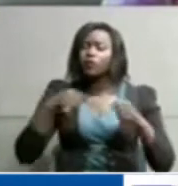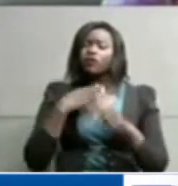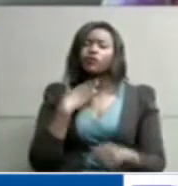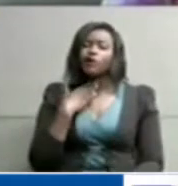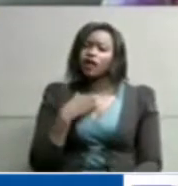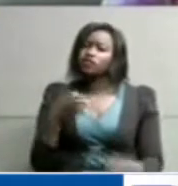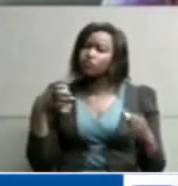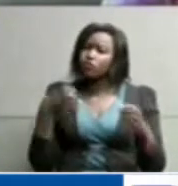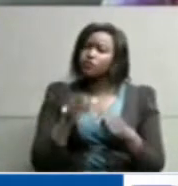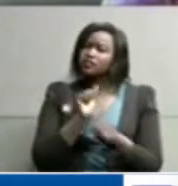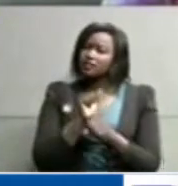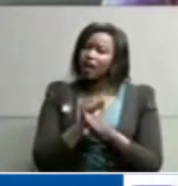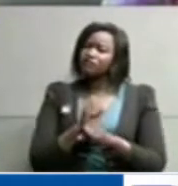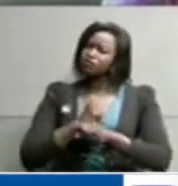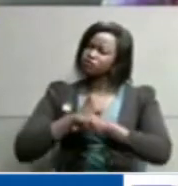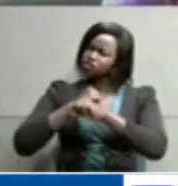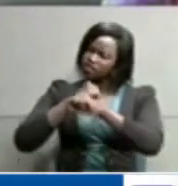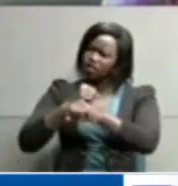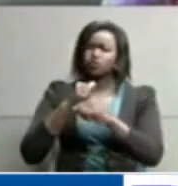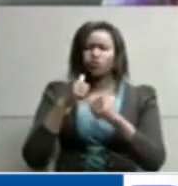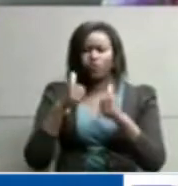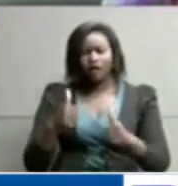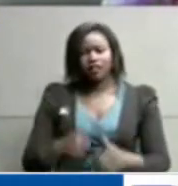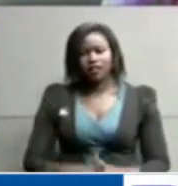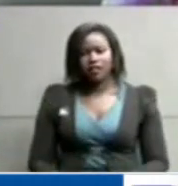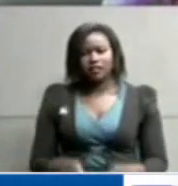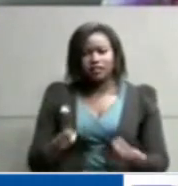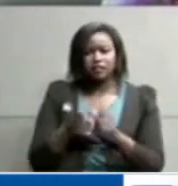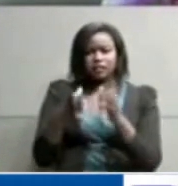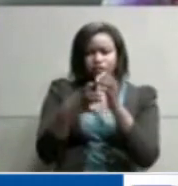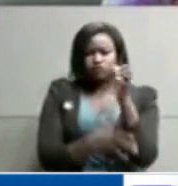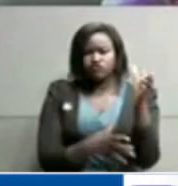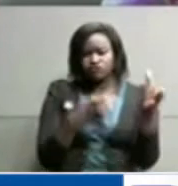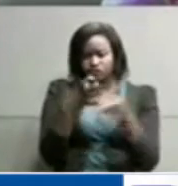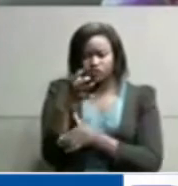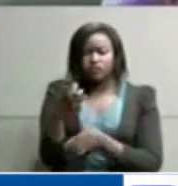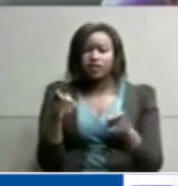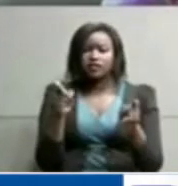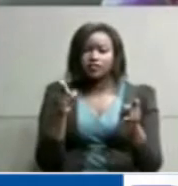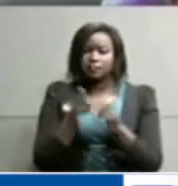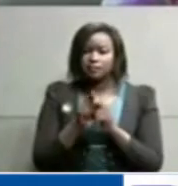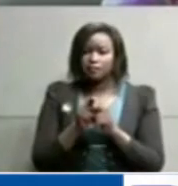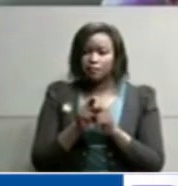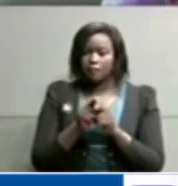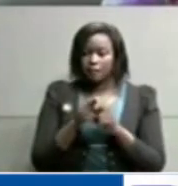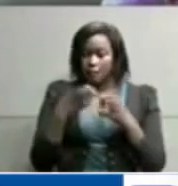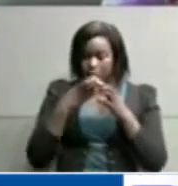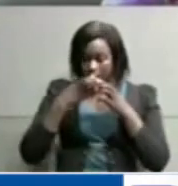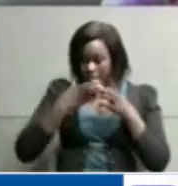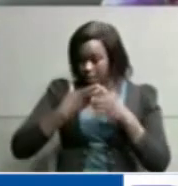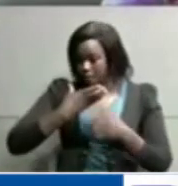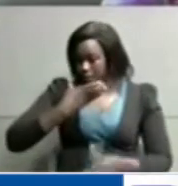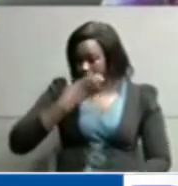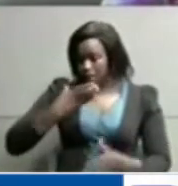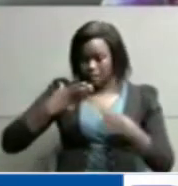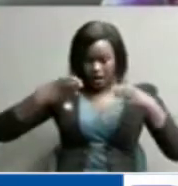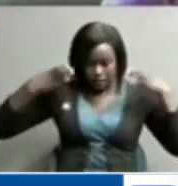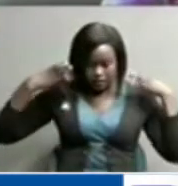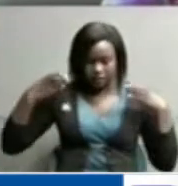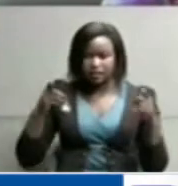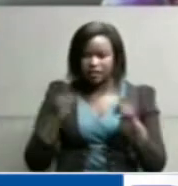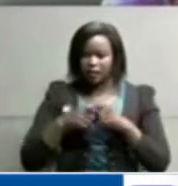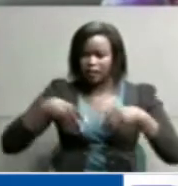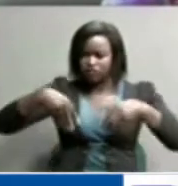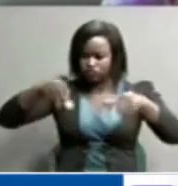to be properly protected with protective gloves and masks, and make sure that the beddings are